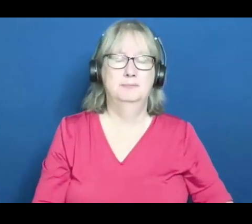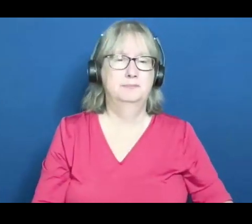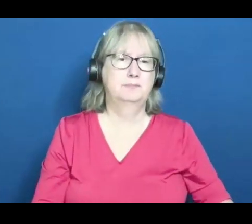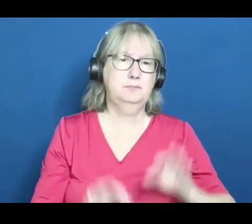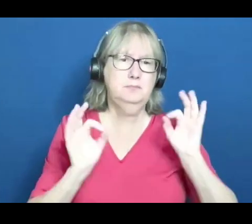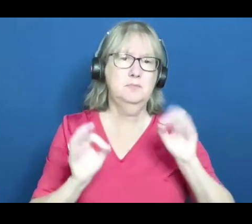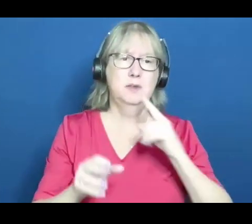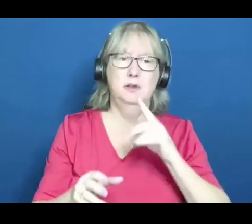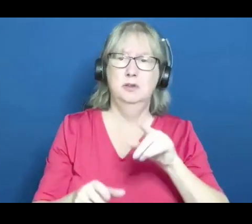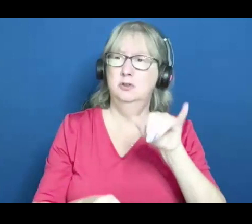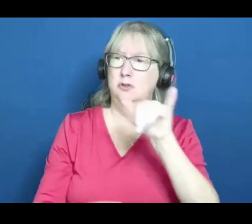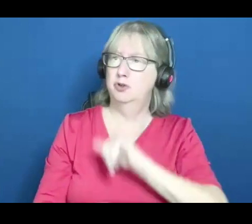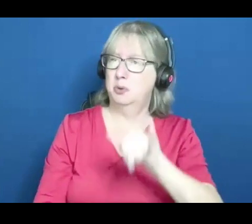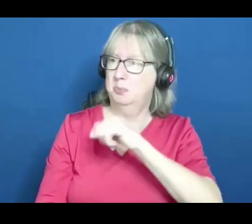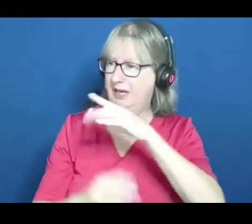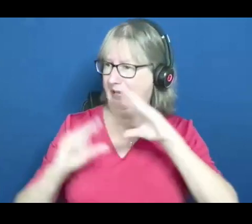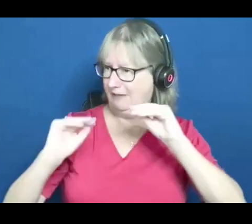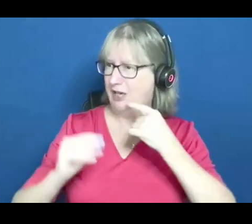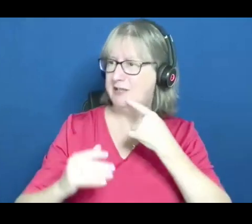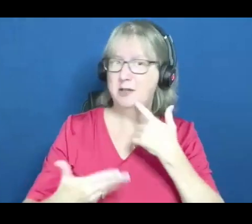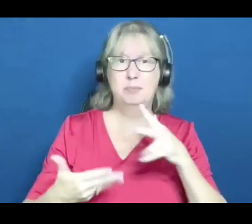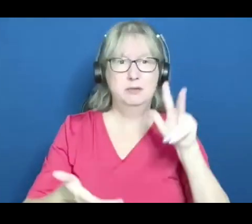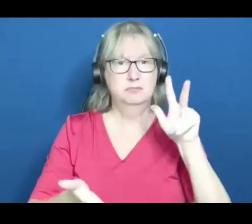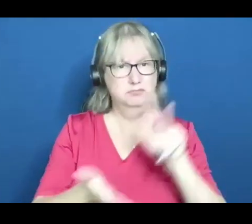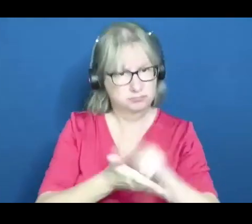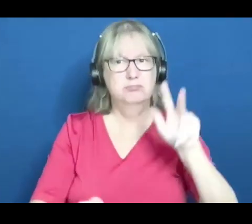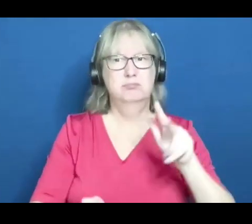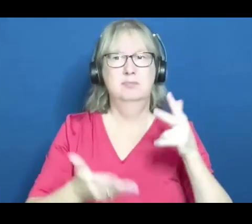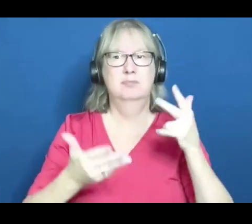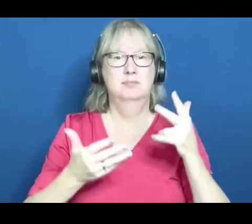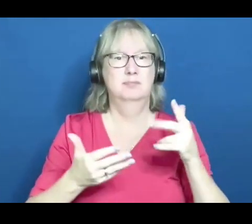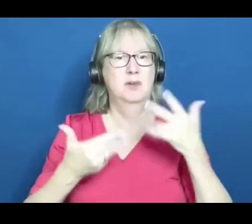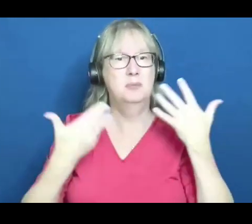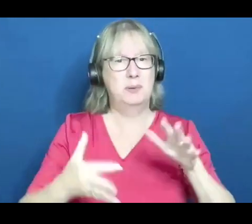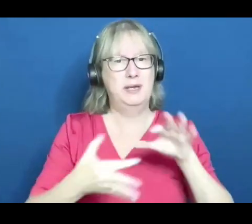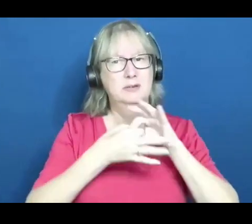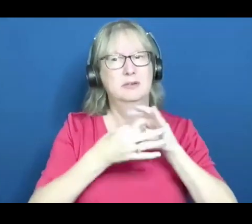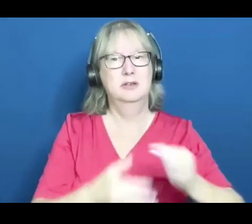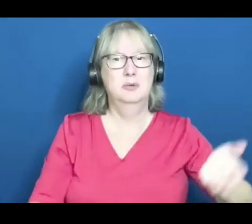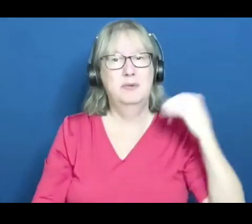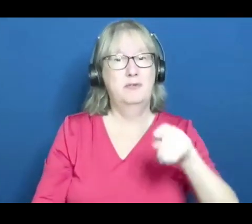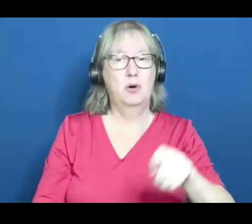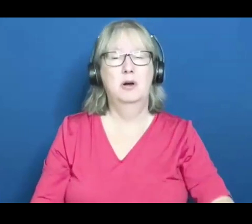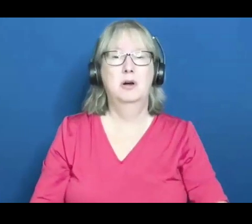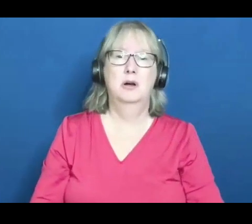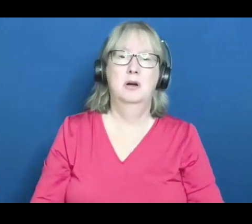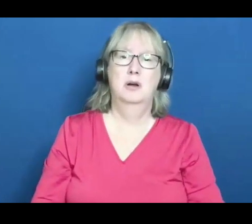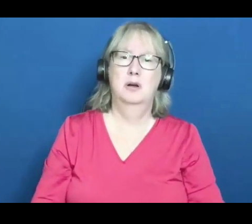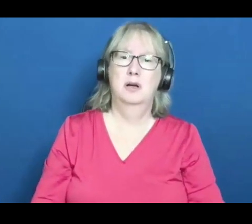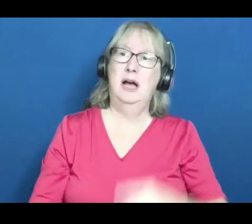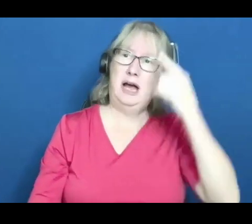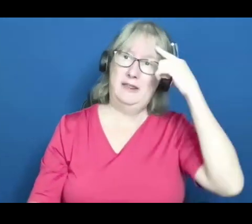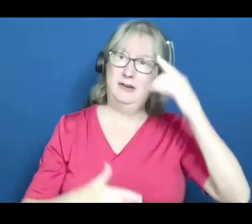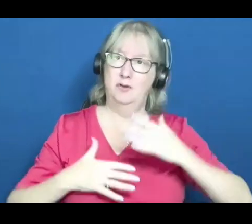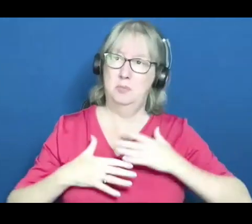in the chat that someone's worked with you previously. So it's just for to back up what you said. I think from my point of